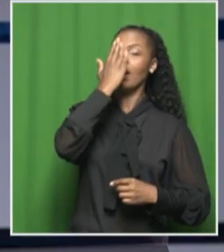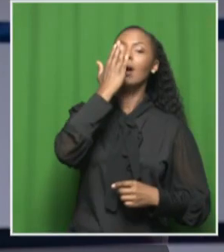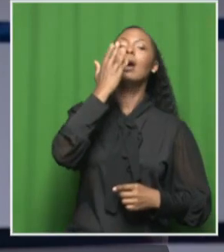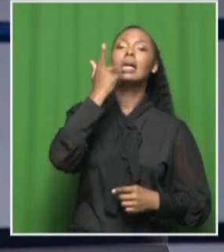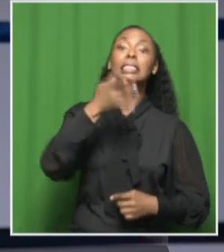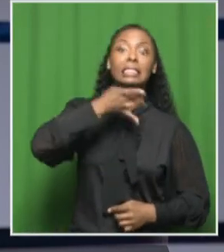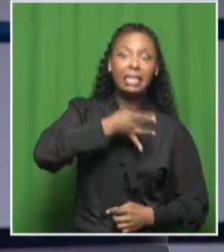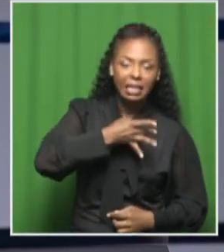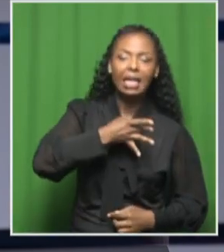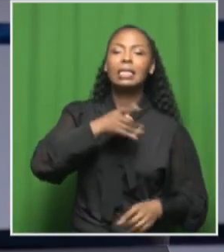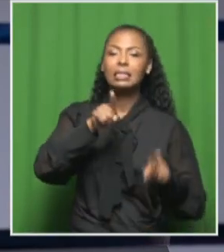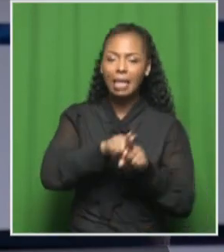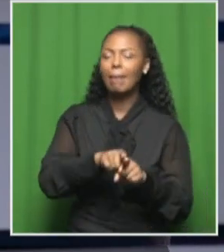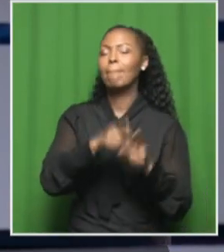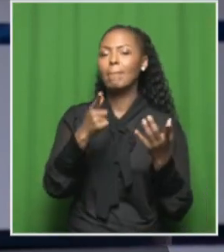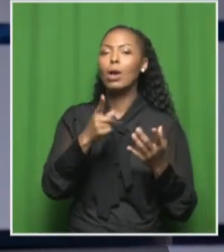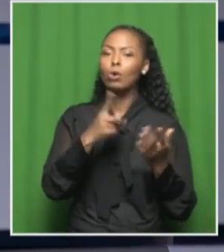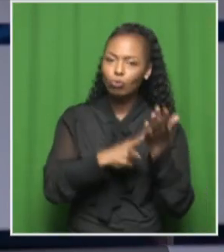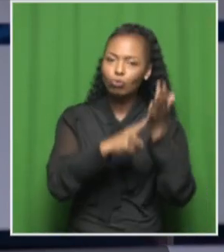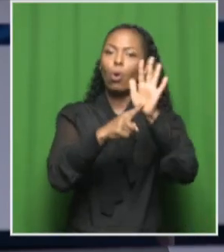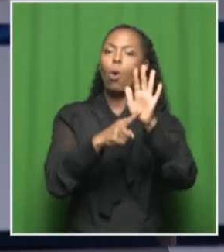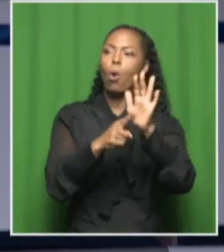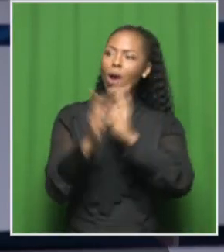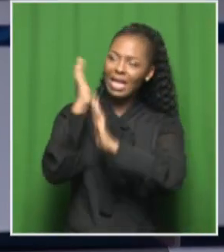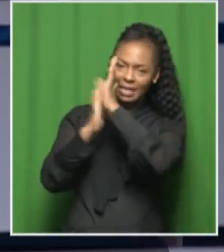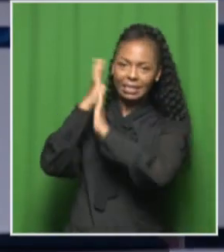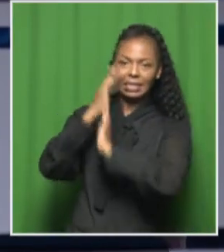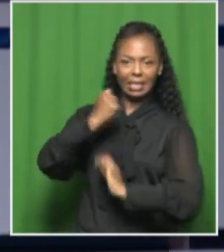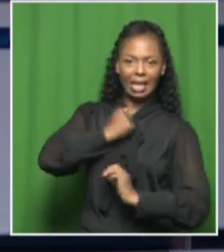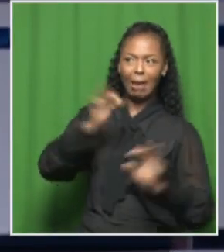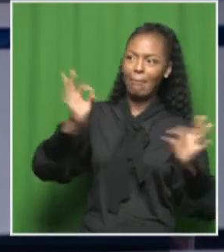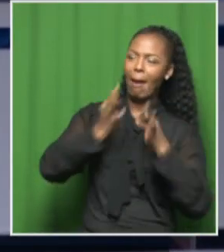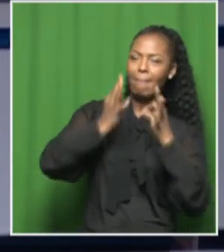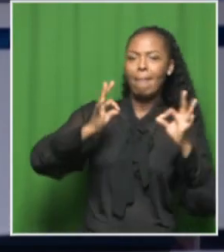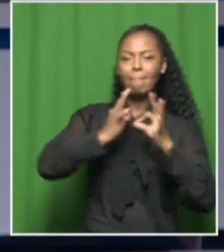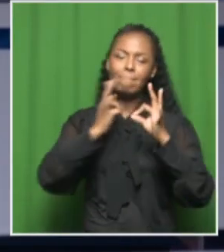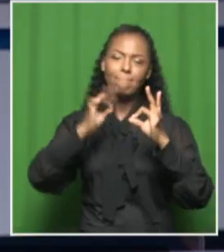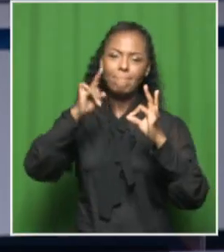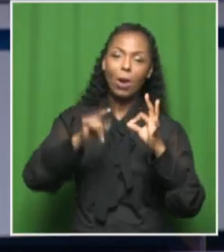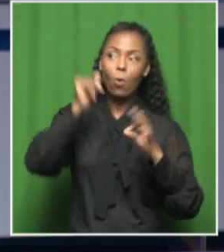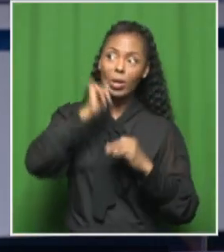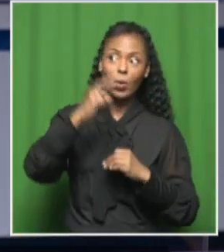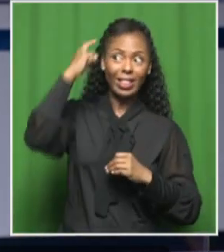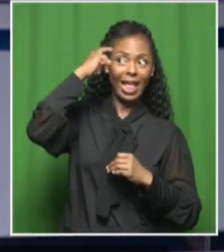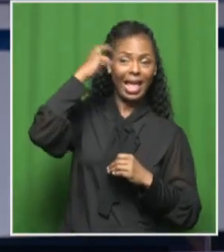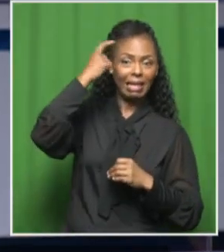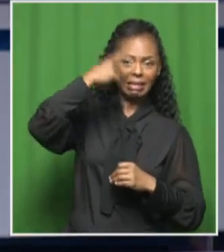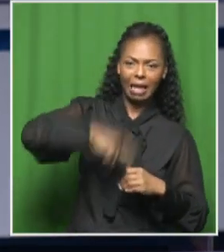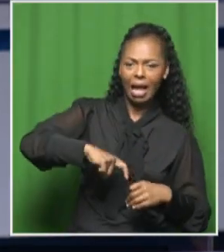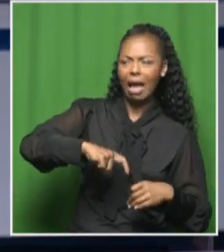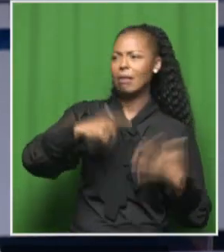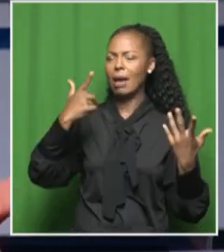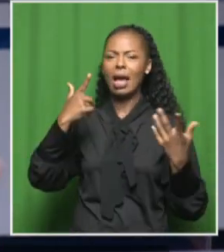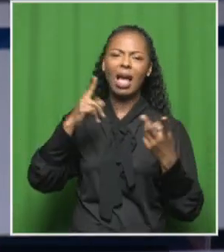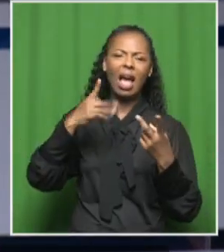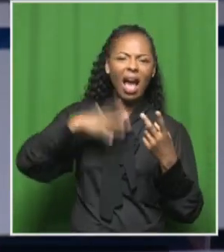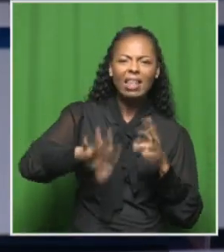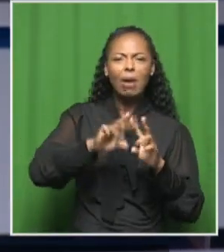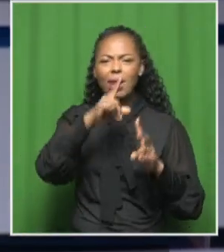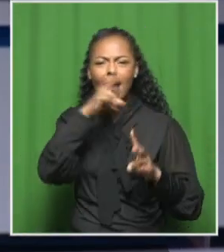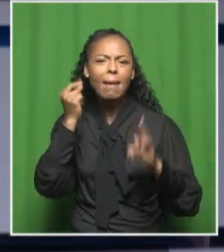get, first of all, I'm going to take you on a journey. And it's a long journey. When you start talking about Stacey Lattisaw, Half Crazy, Take Me, I'm Yours, Let's